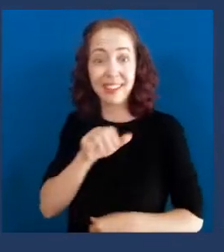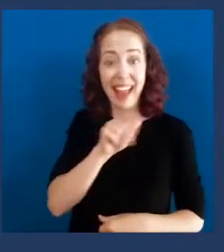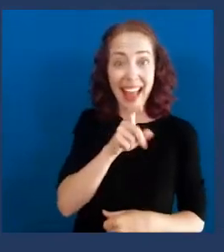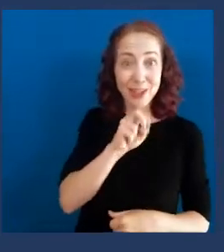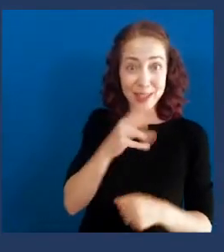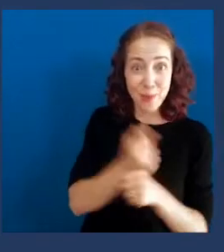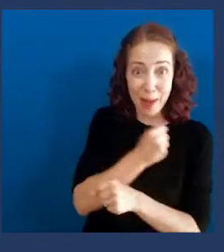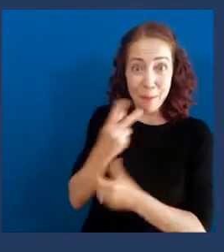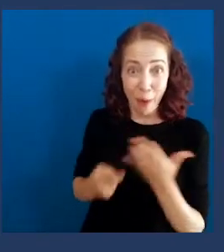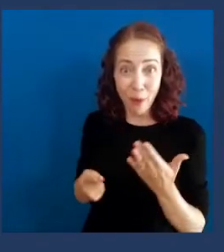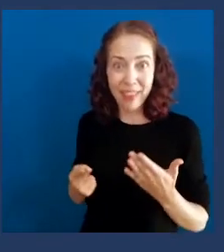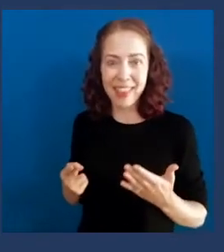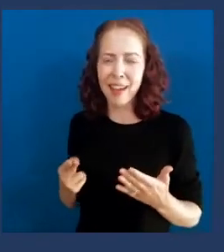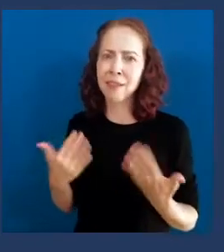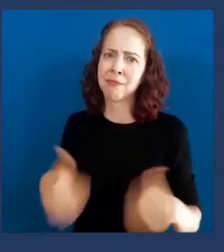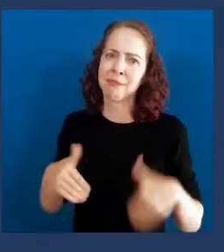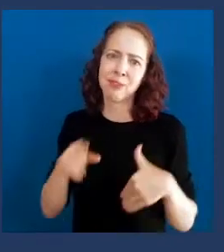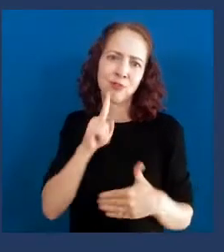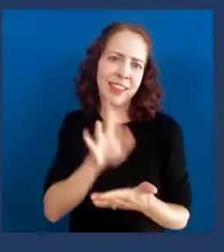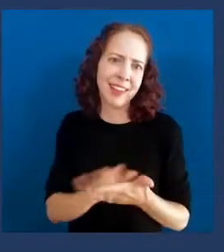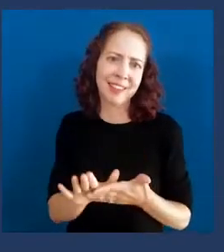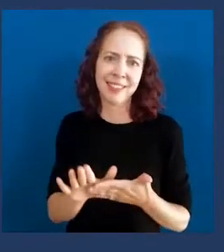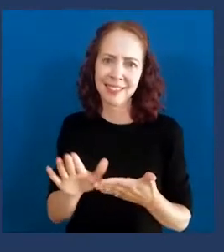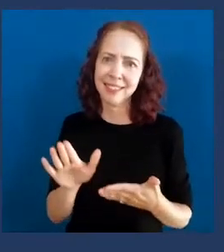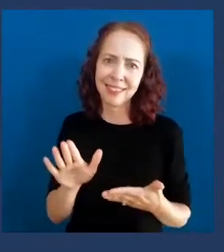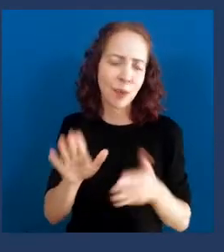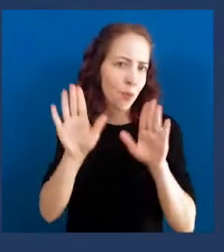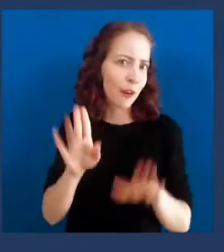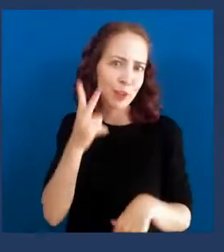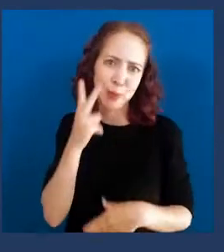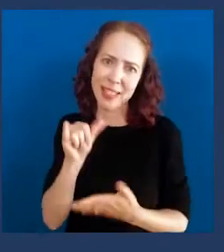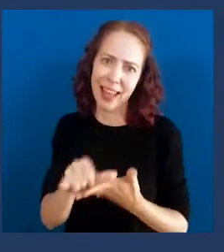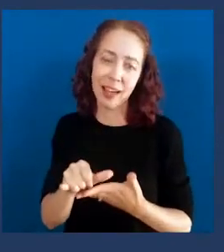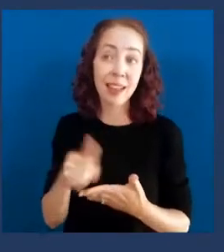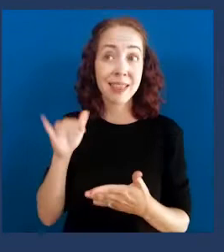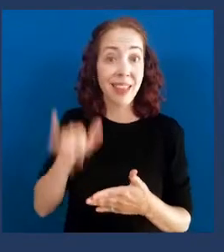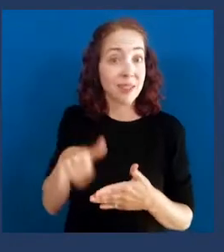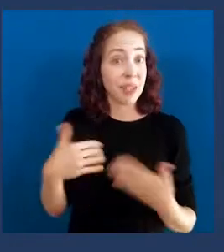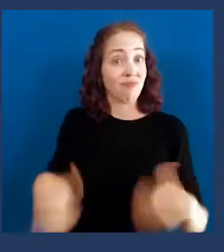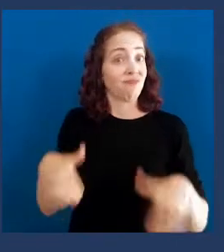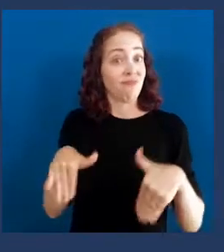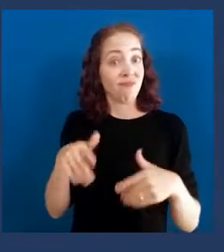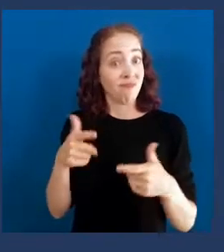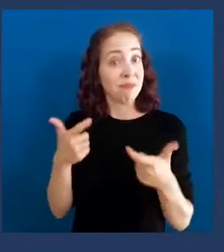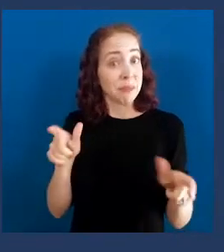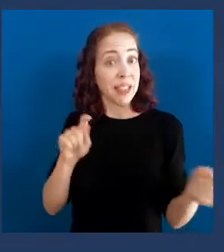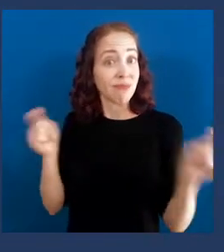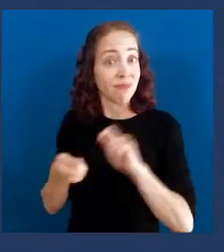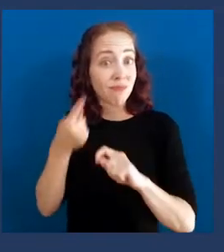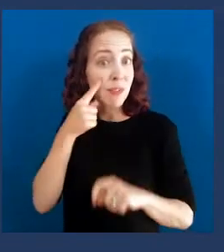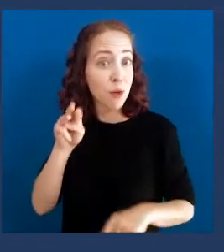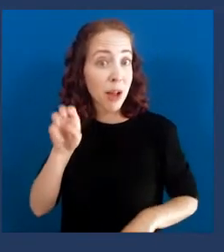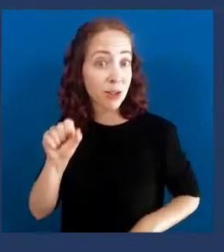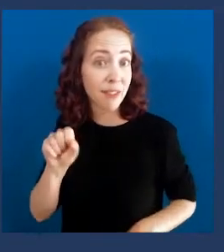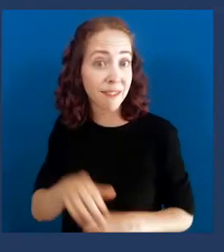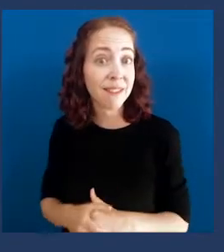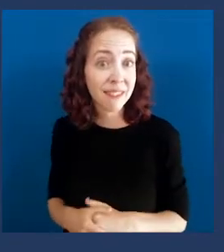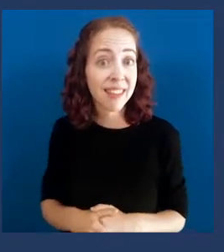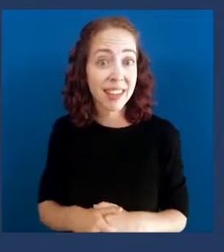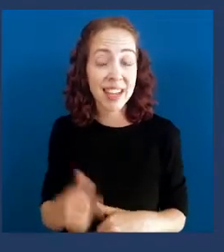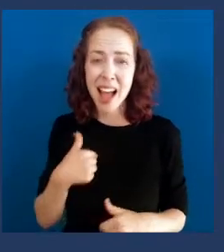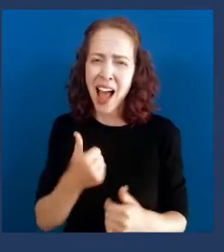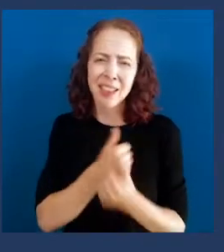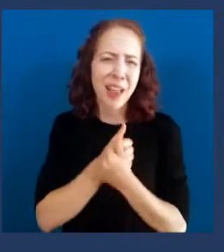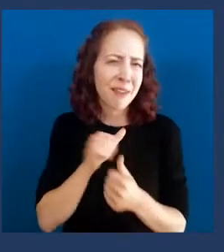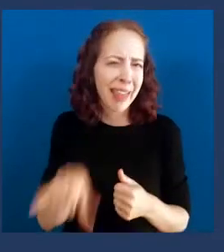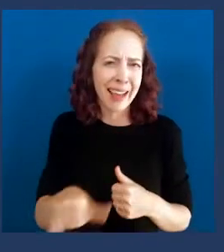and for Microsoft together is refreshing and really wonderful to see. And that's been a remarkable transformation for Microsoft. So